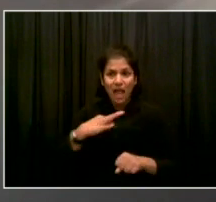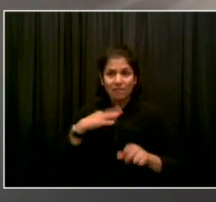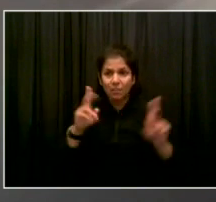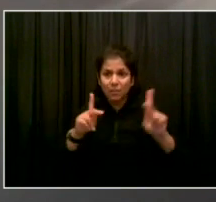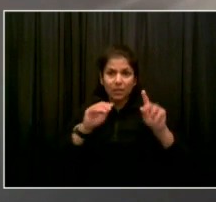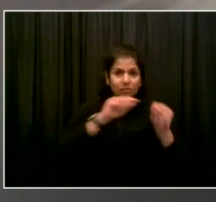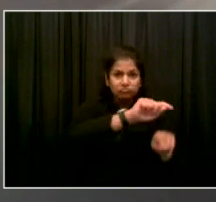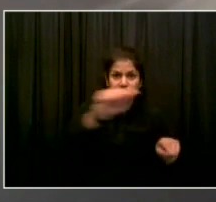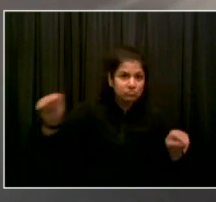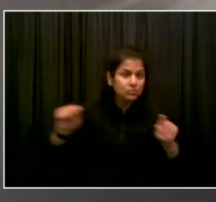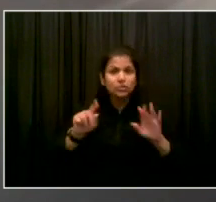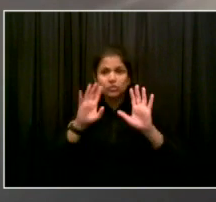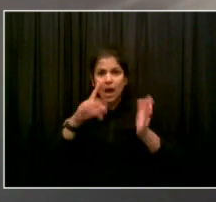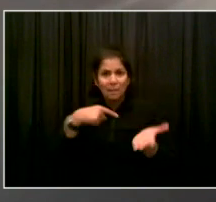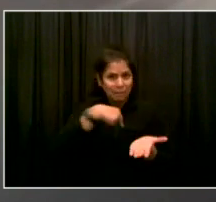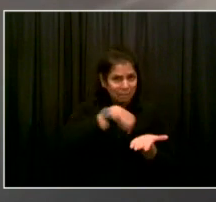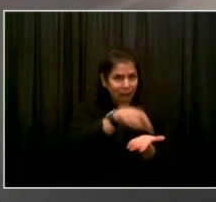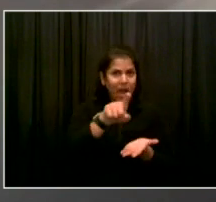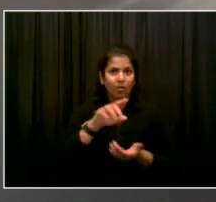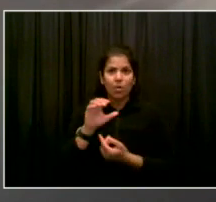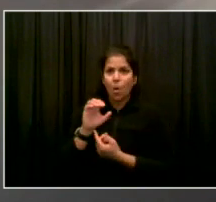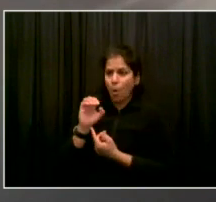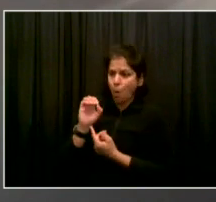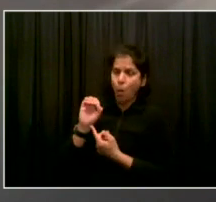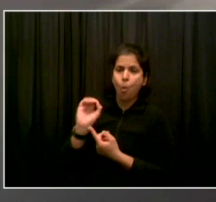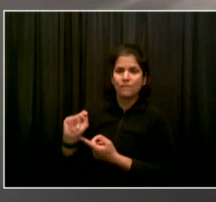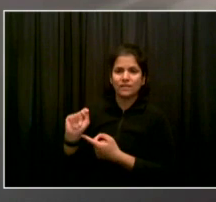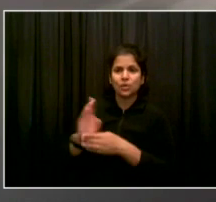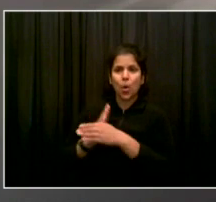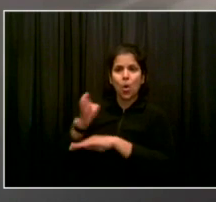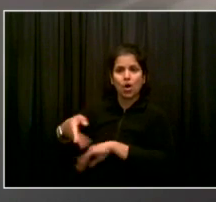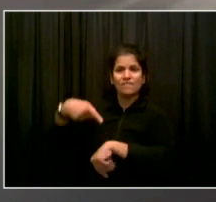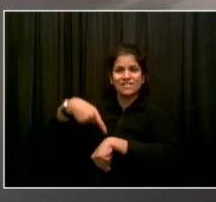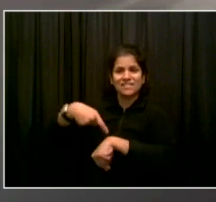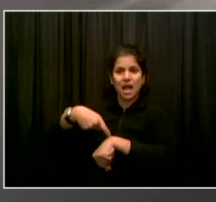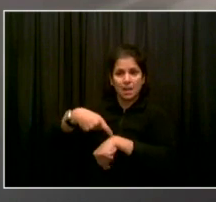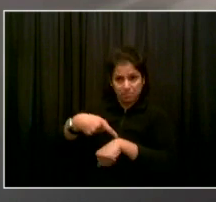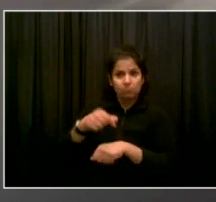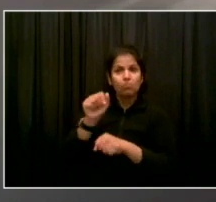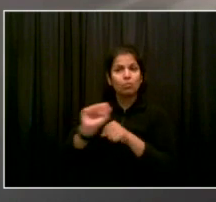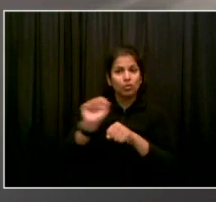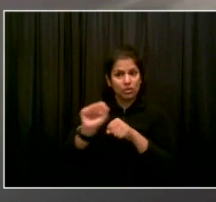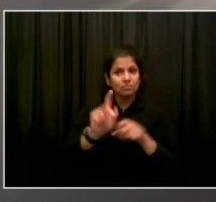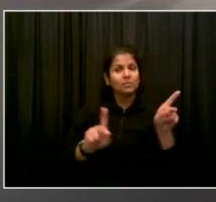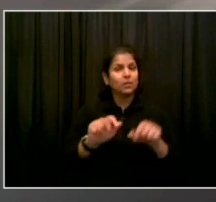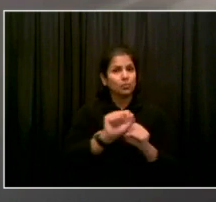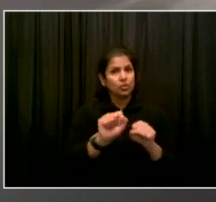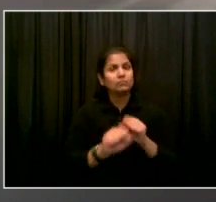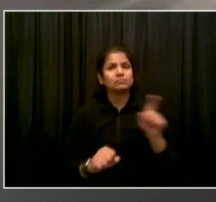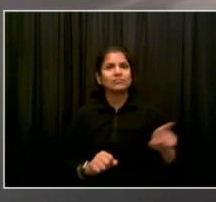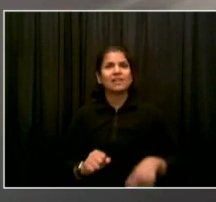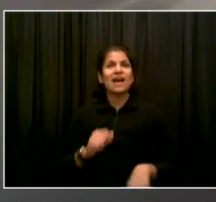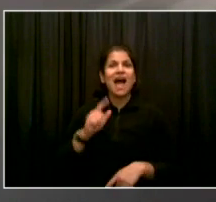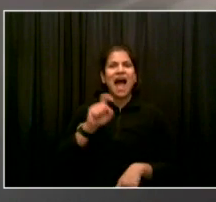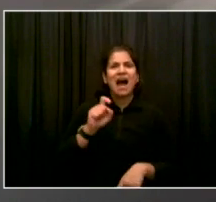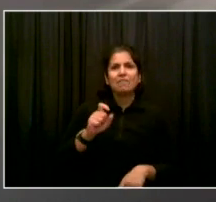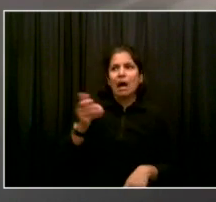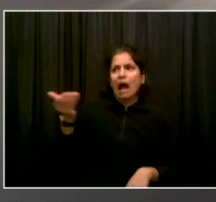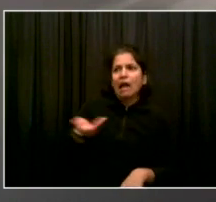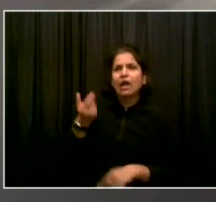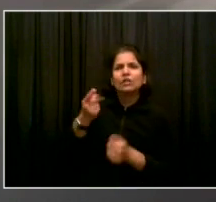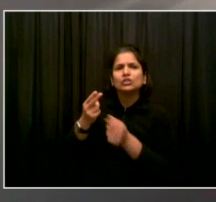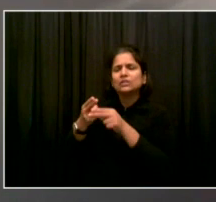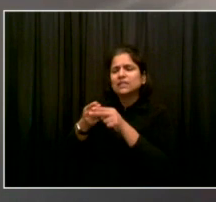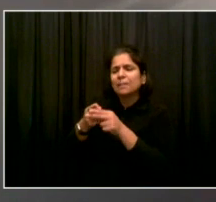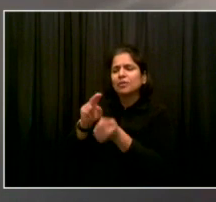as we need to, but not a crisis. We are doing well, and as long as